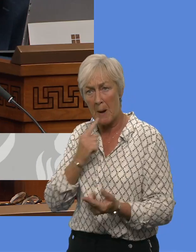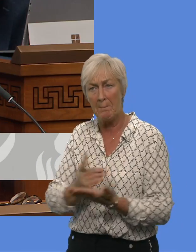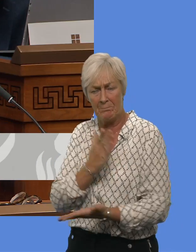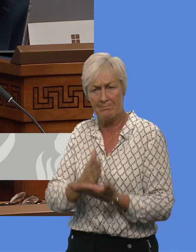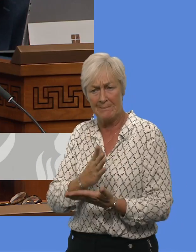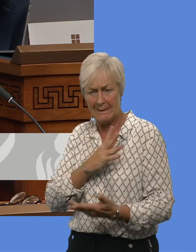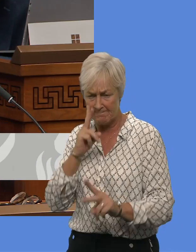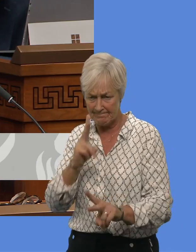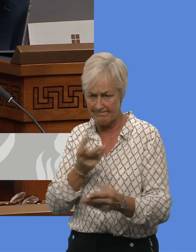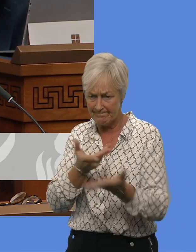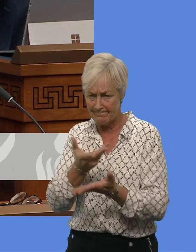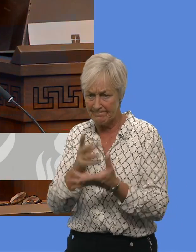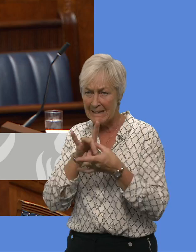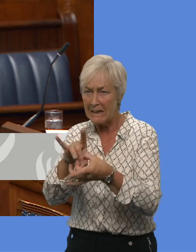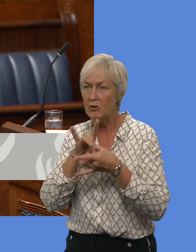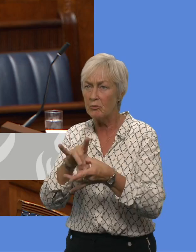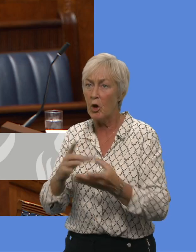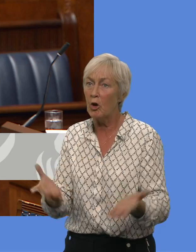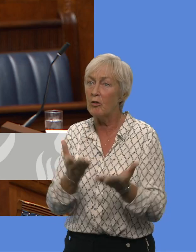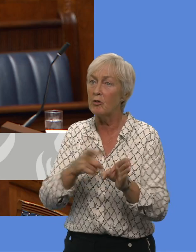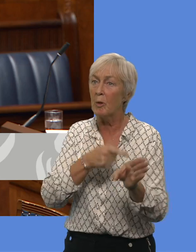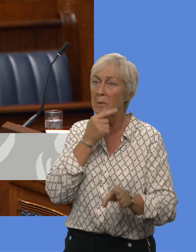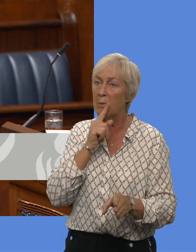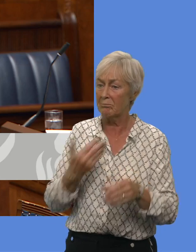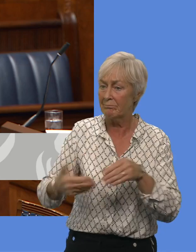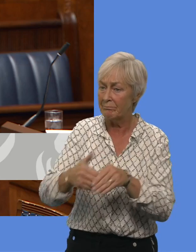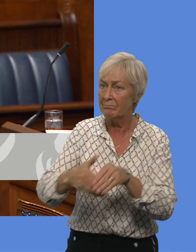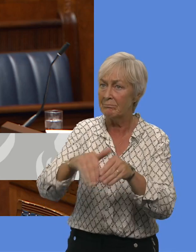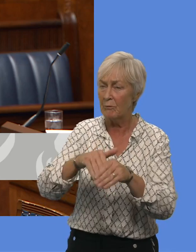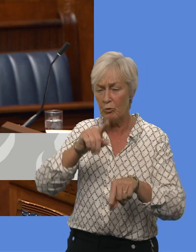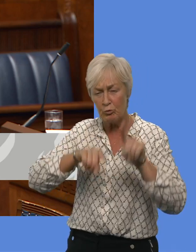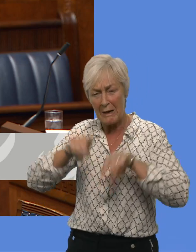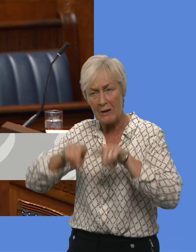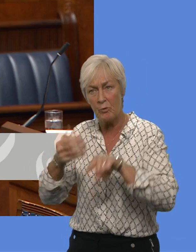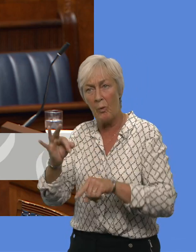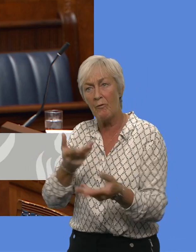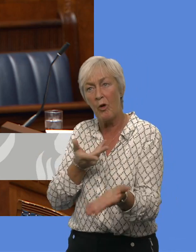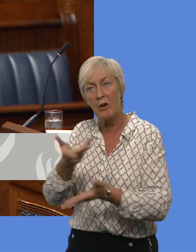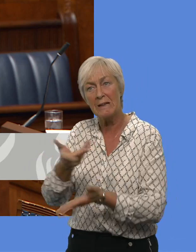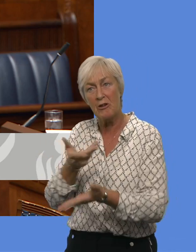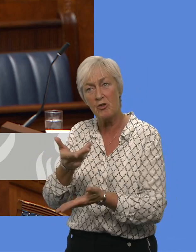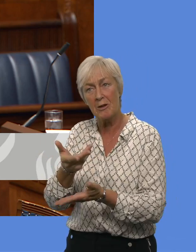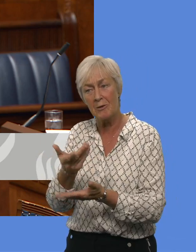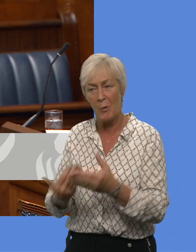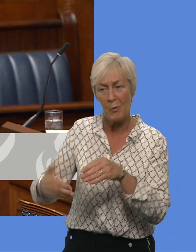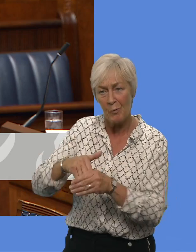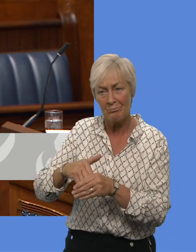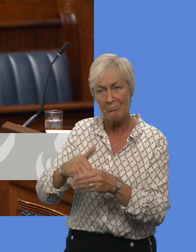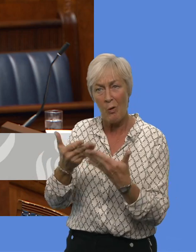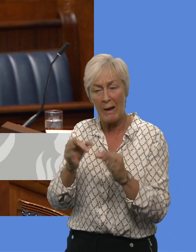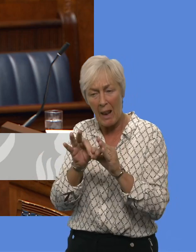sectoral engagement in particular. We would encourage young people to participate in the whole range of the consultations and to jump online and